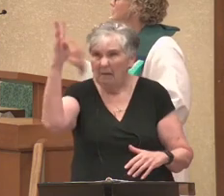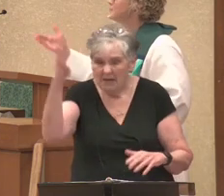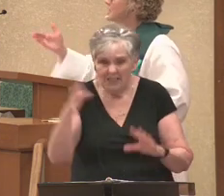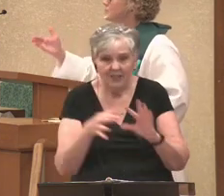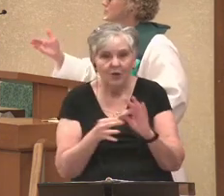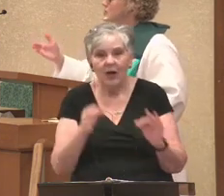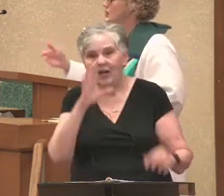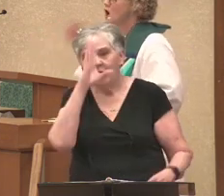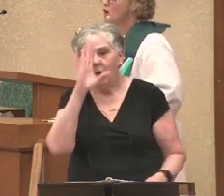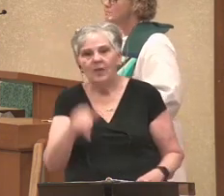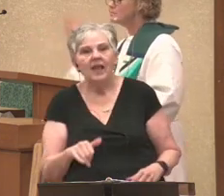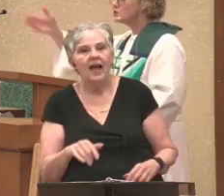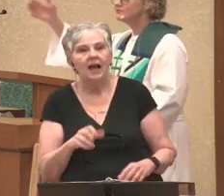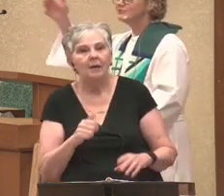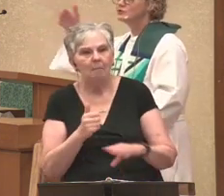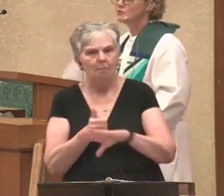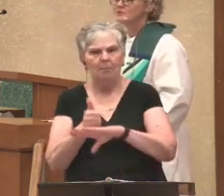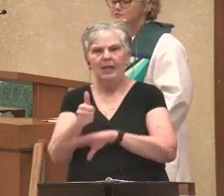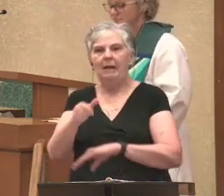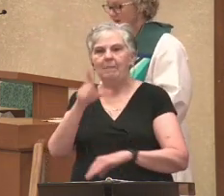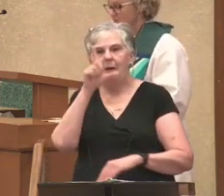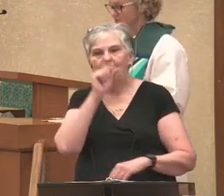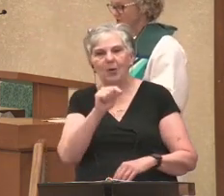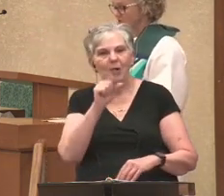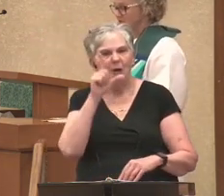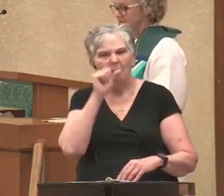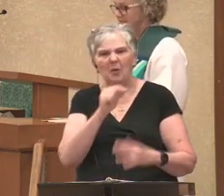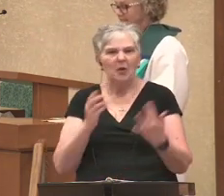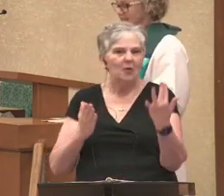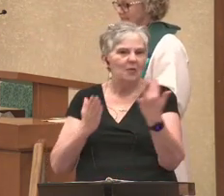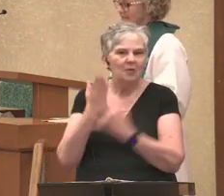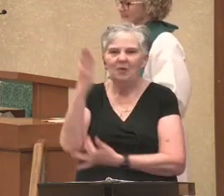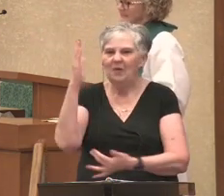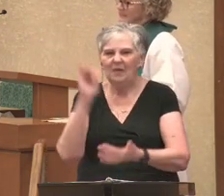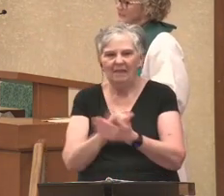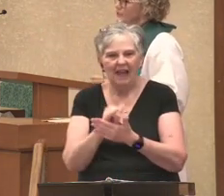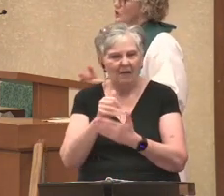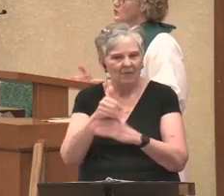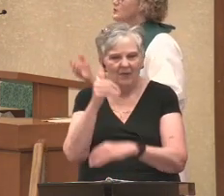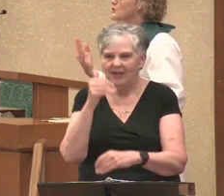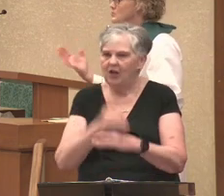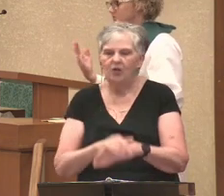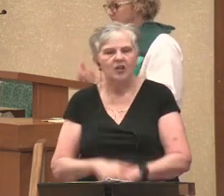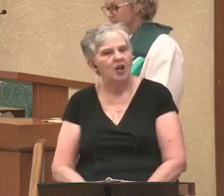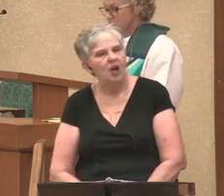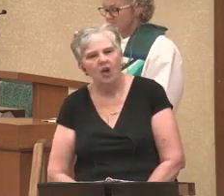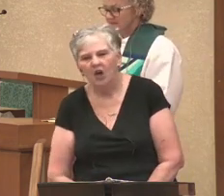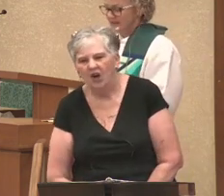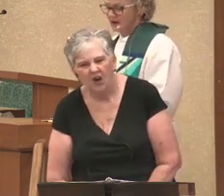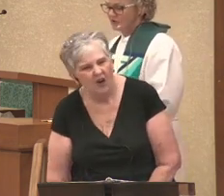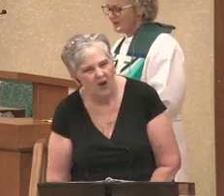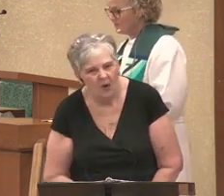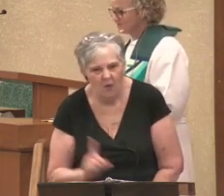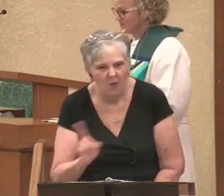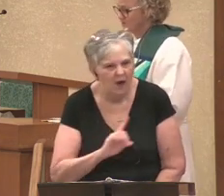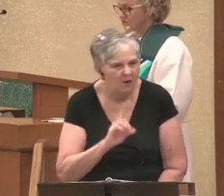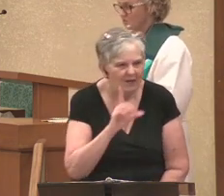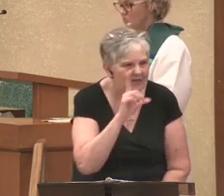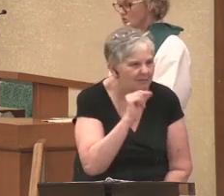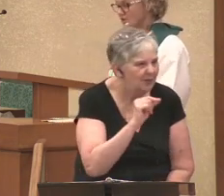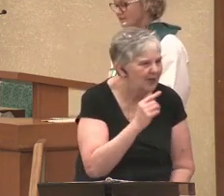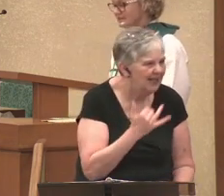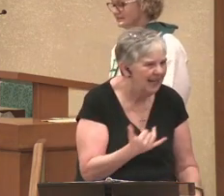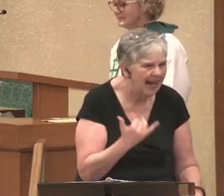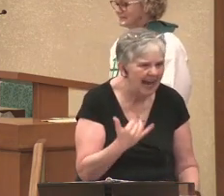know, blame it on a bird. A bird flew right through that window. Well, no, then where would the bird be now? That wasn't going